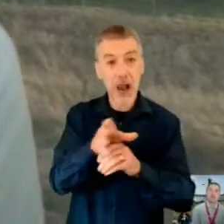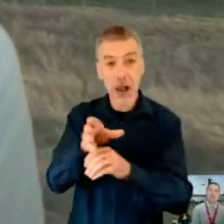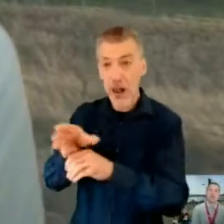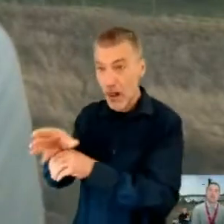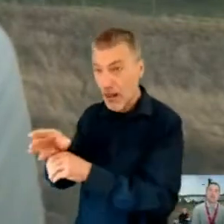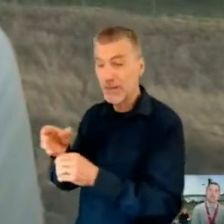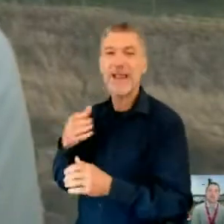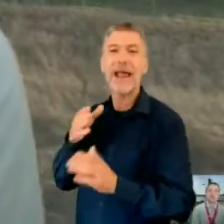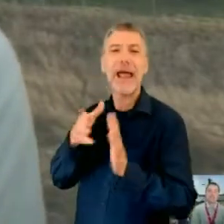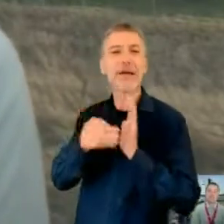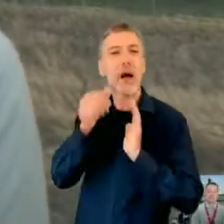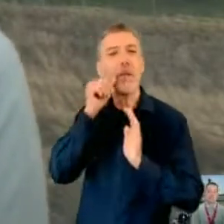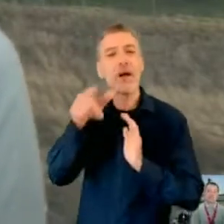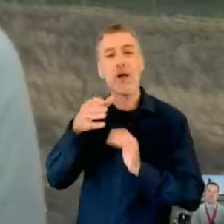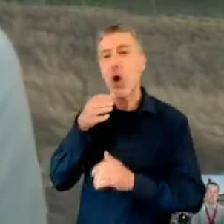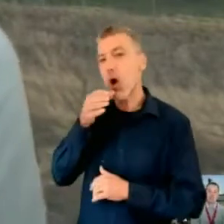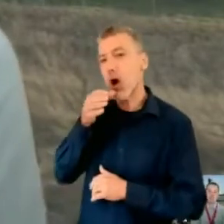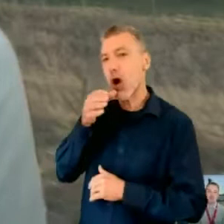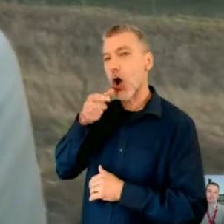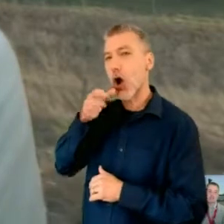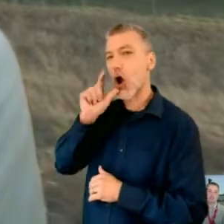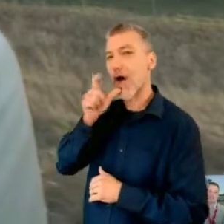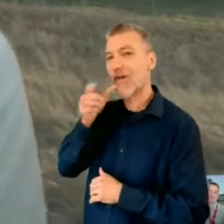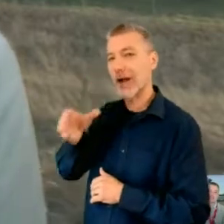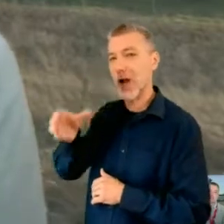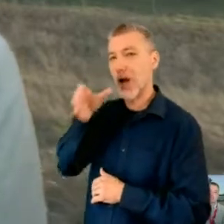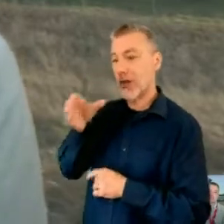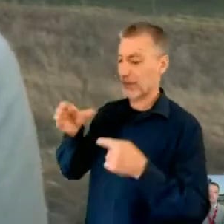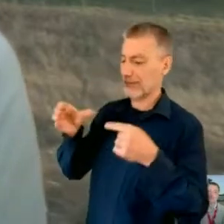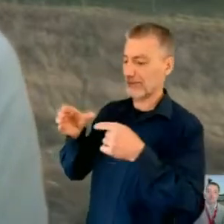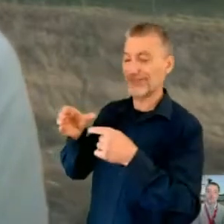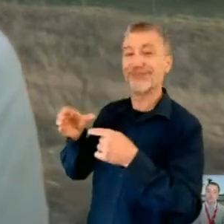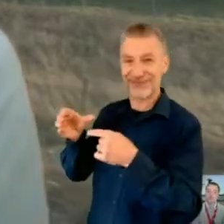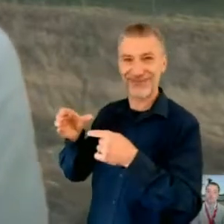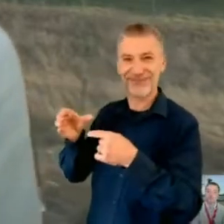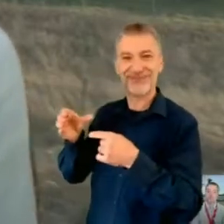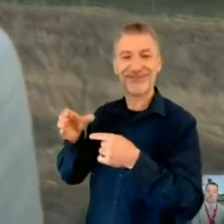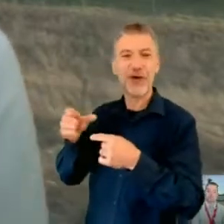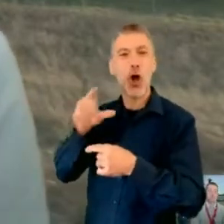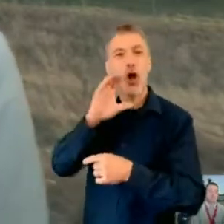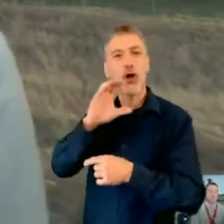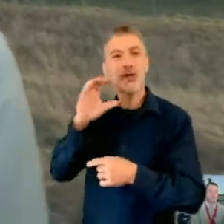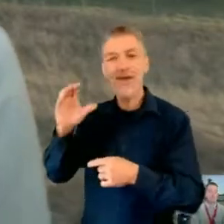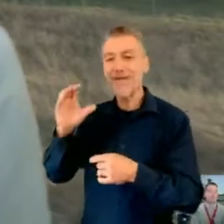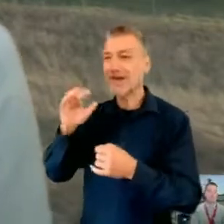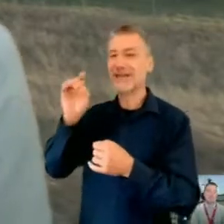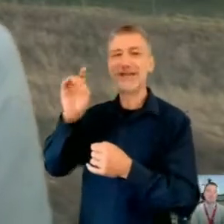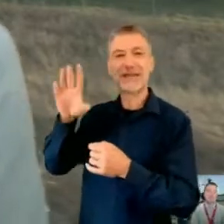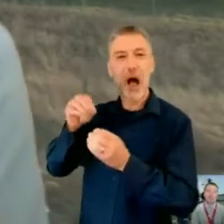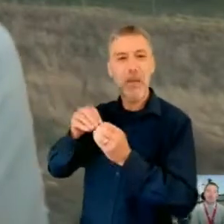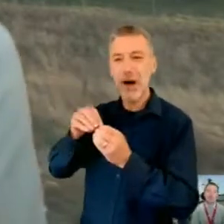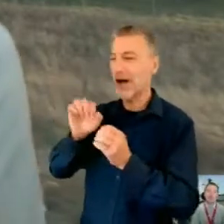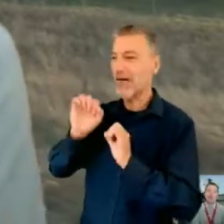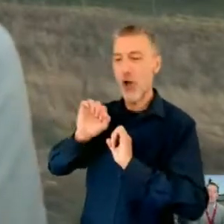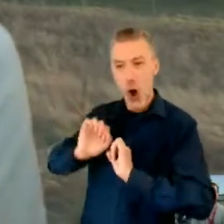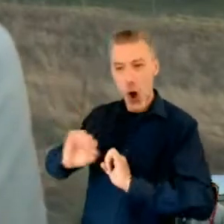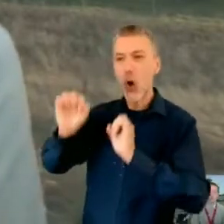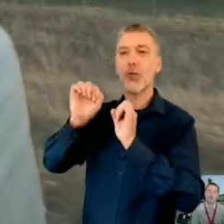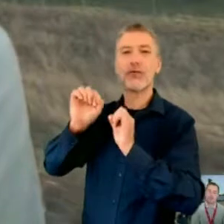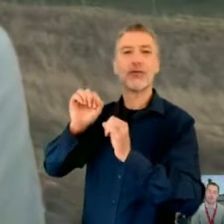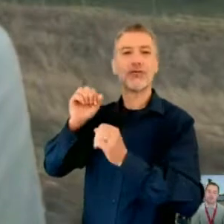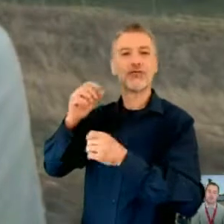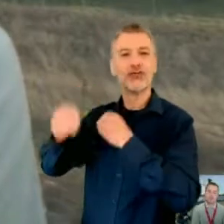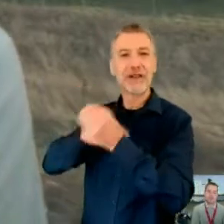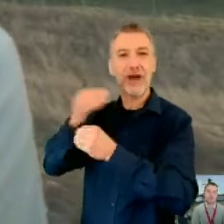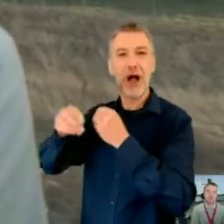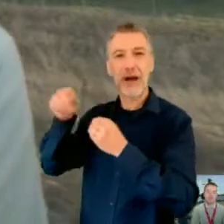aware that Costa, Starbucks and all those big companies, they've all got their own coffee cup collection schemes. and about 2.5 billion cups are thrown